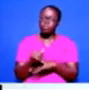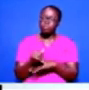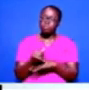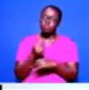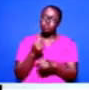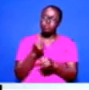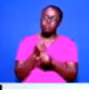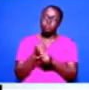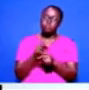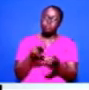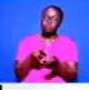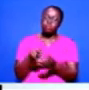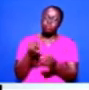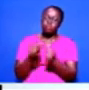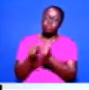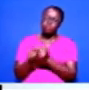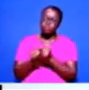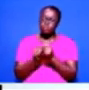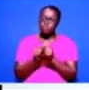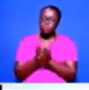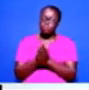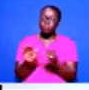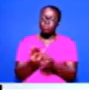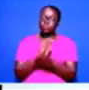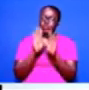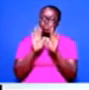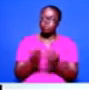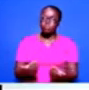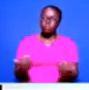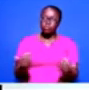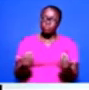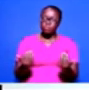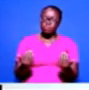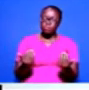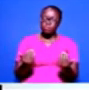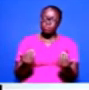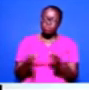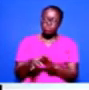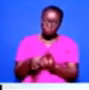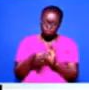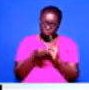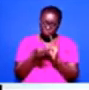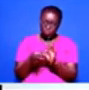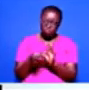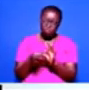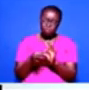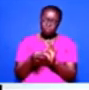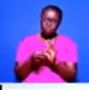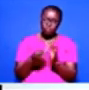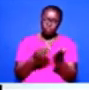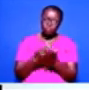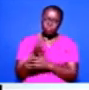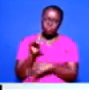together. The most important thing is that we need to unite to ensure that